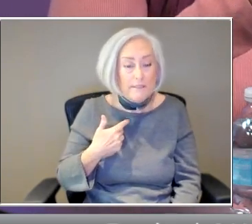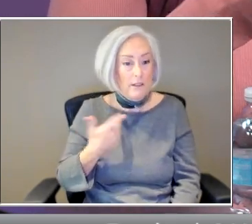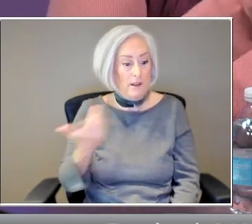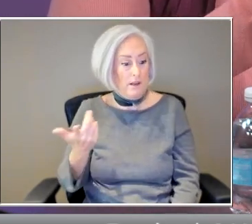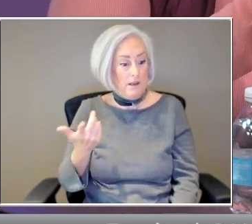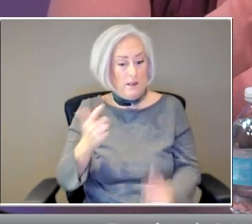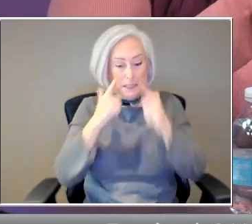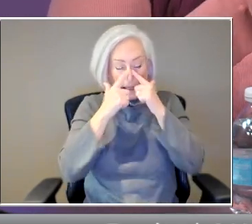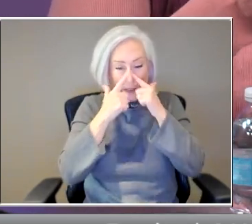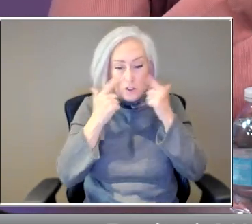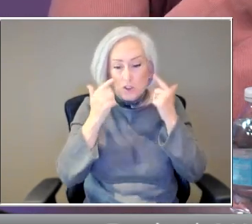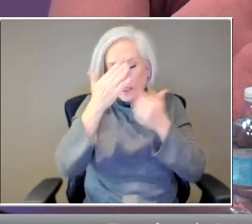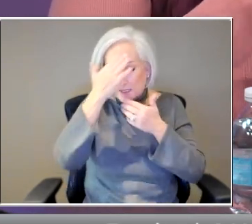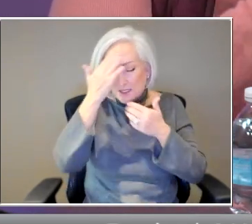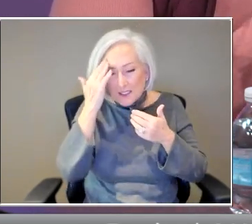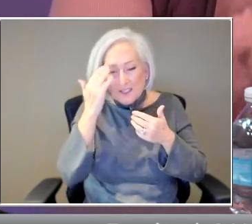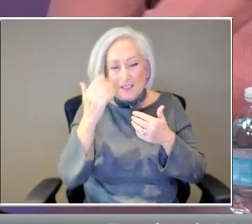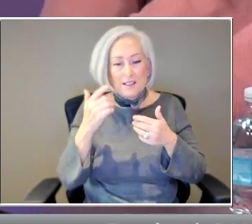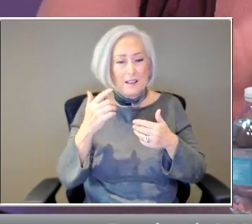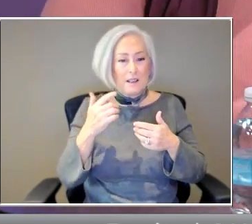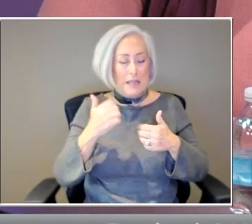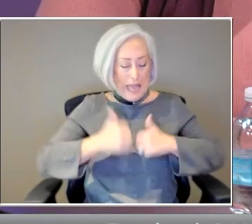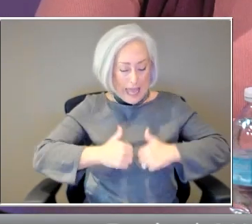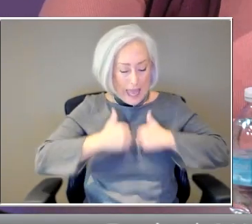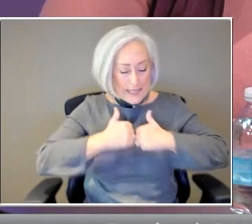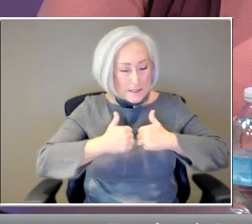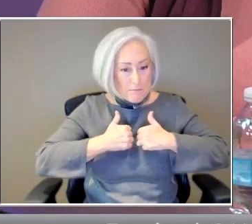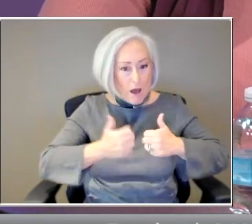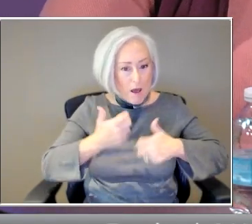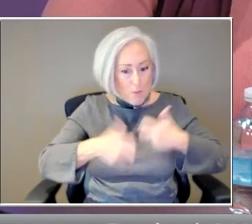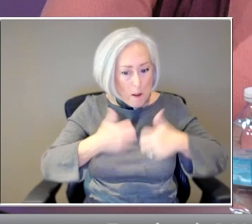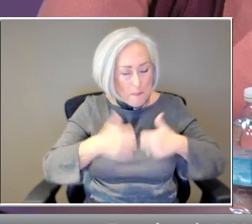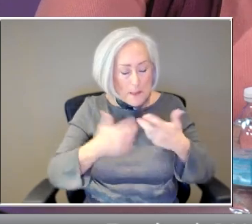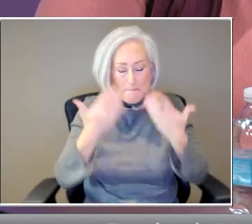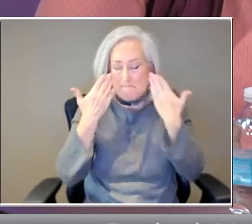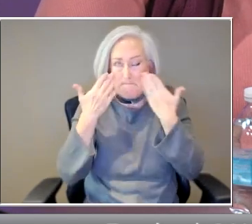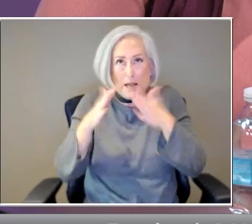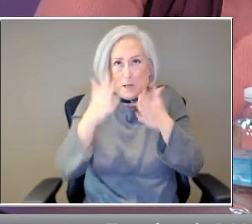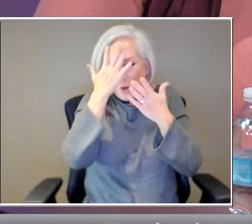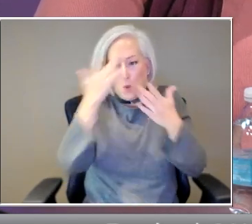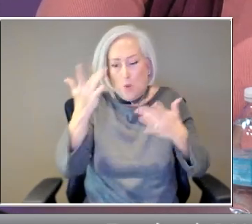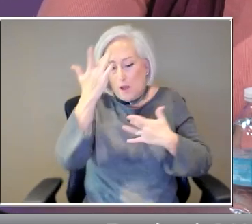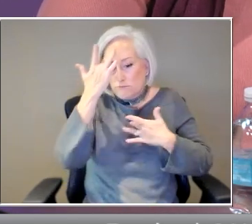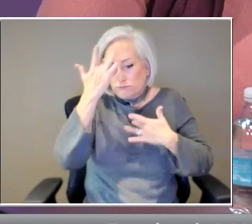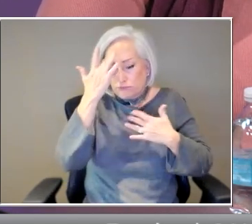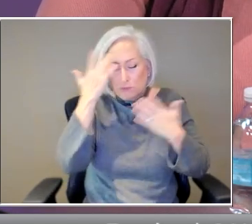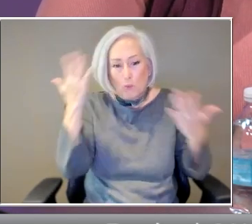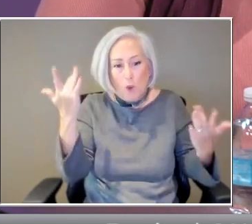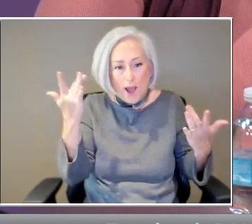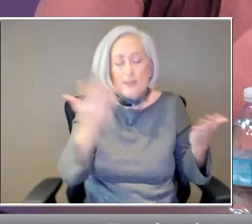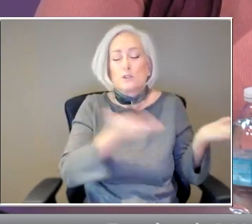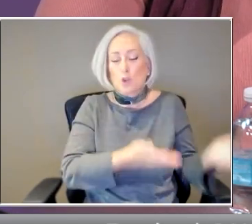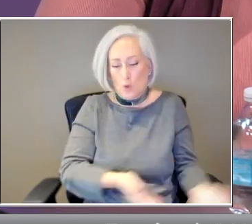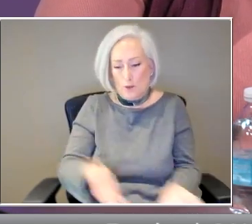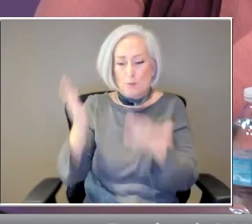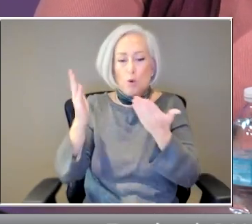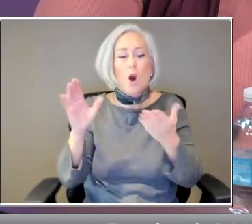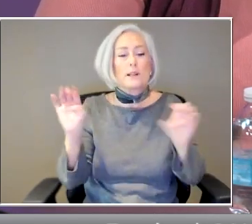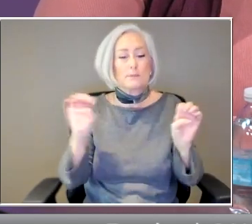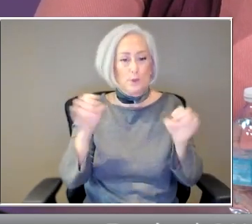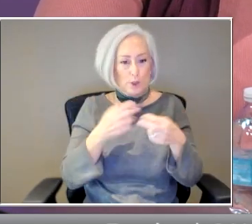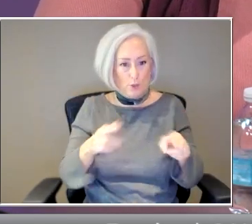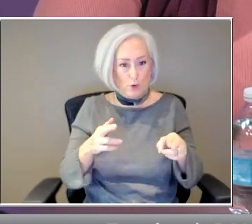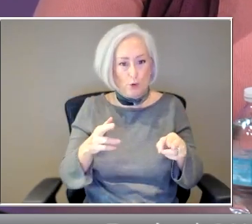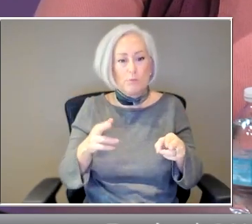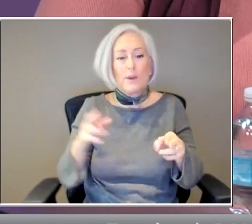congested, or if she was having an asthma attack, or I didn't know. So I brought her here, Oh, how stressful. and they admitted her. And in the 4